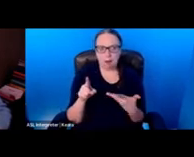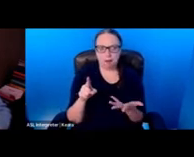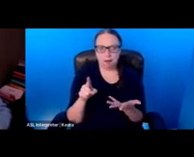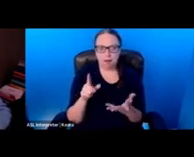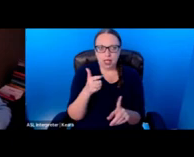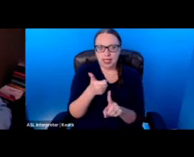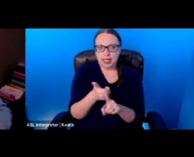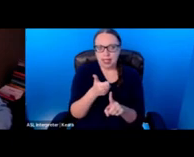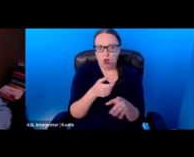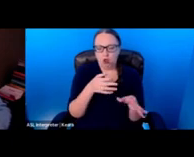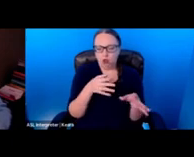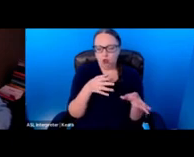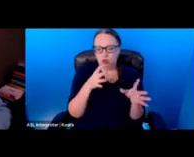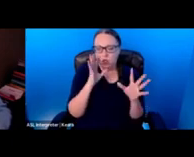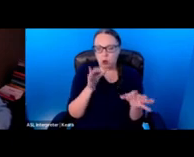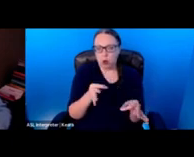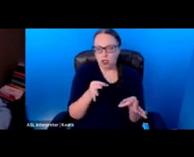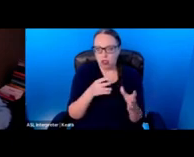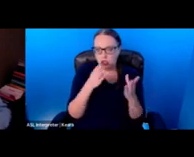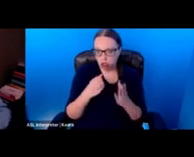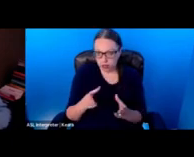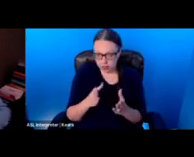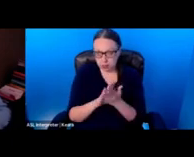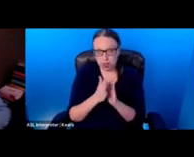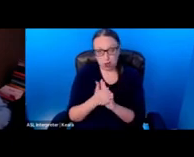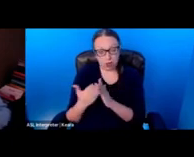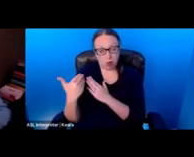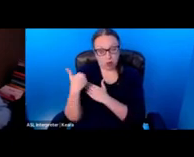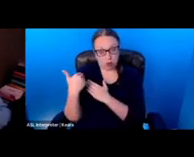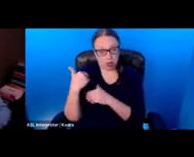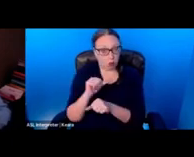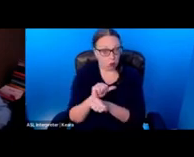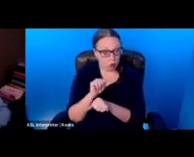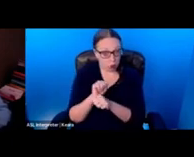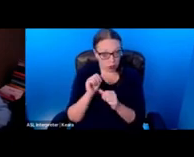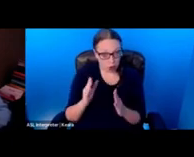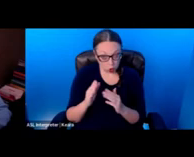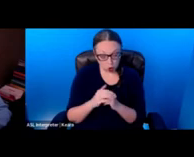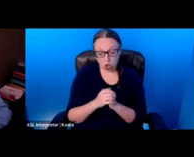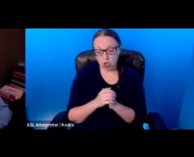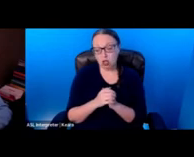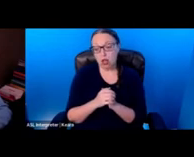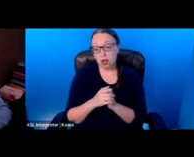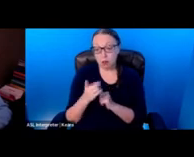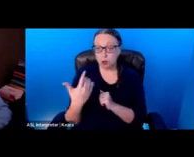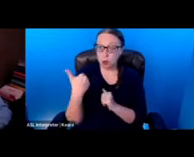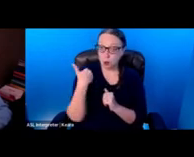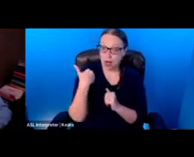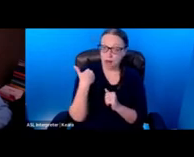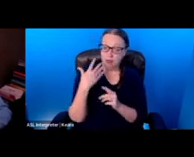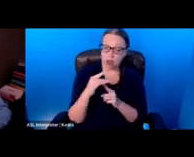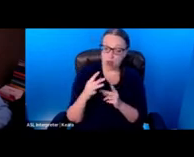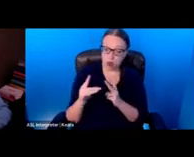self-directed services, being a responsible employer. So in New Jersey, you have an option of being an employer of record,